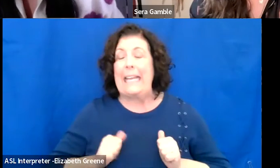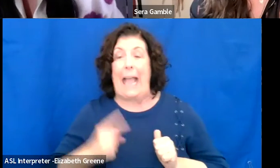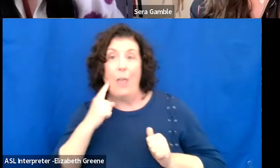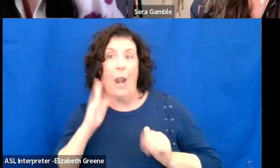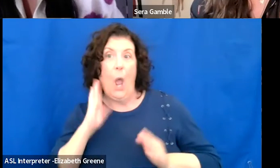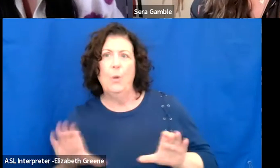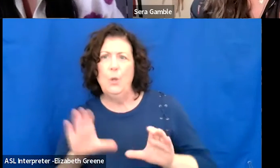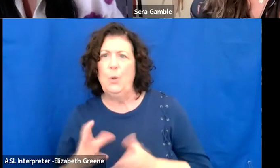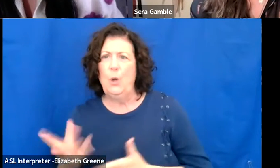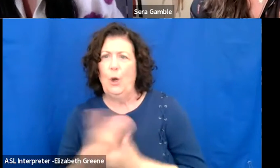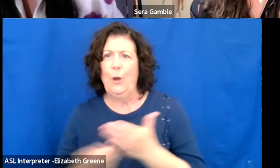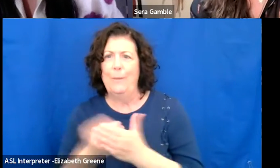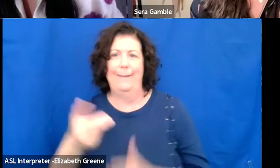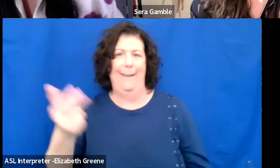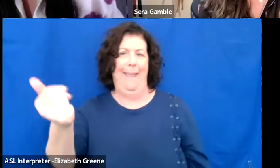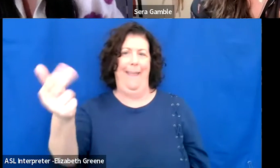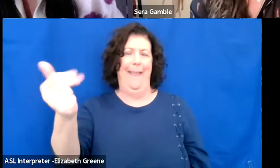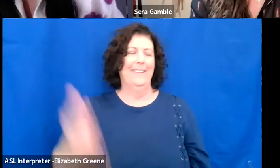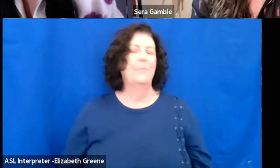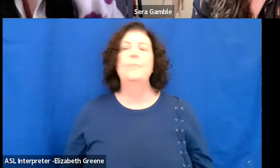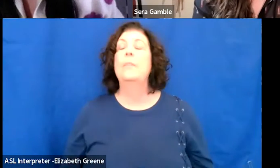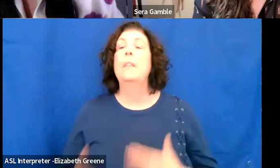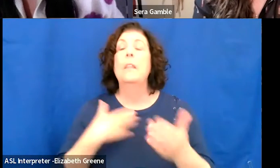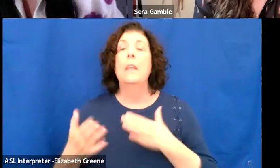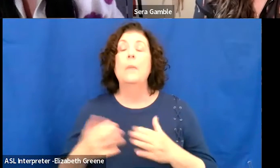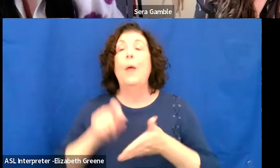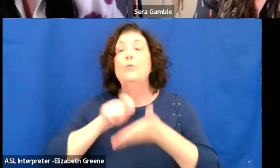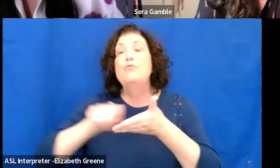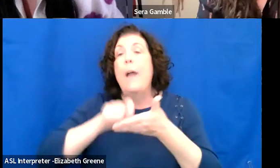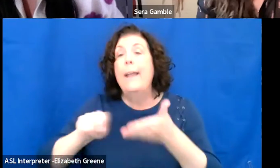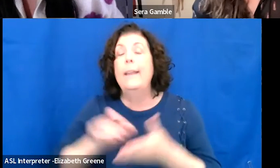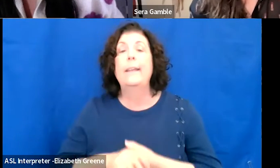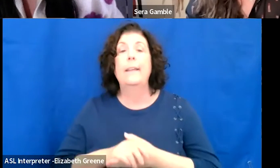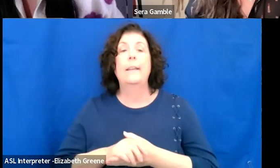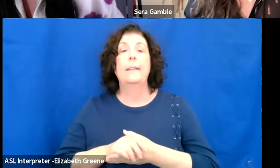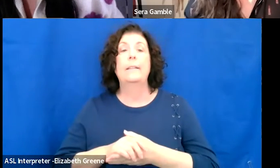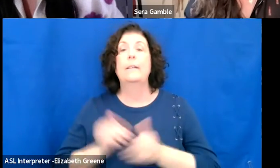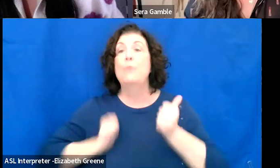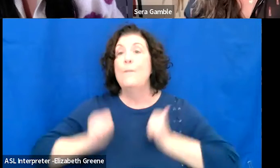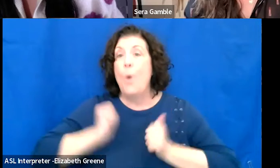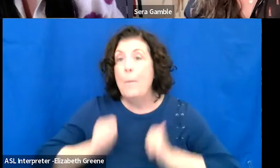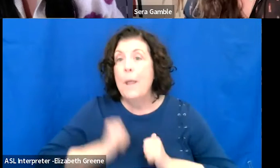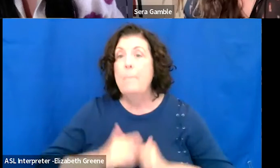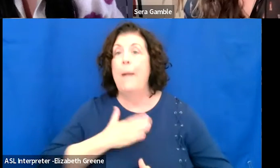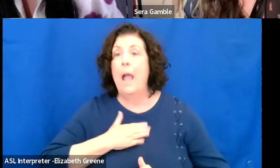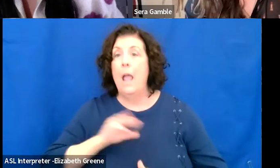Yes. But I was, I was writing work to perform.